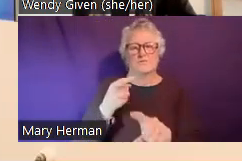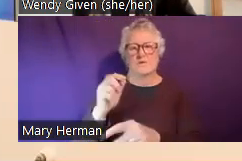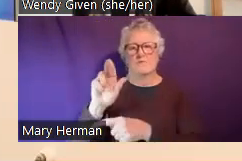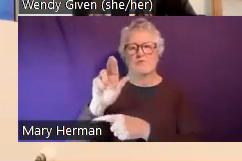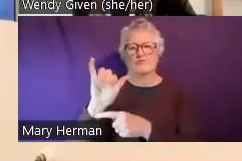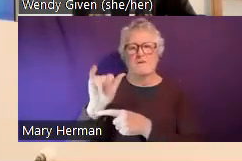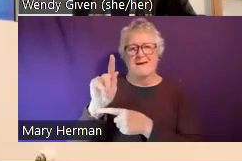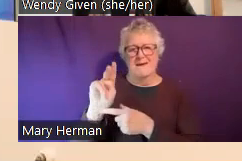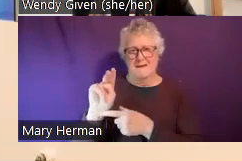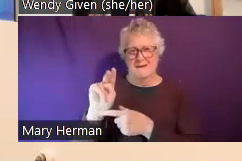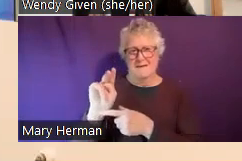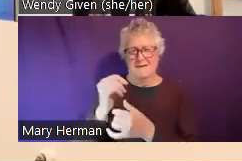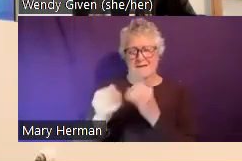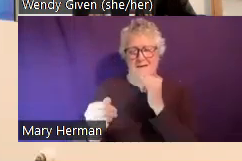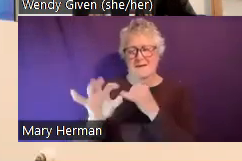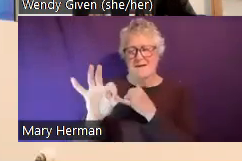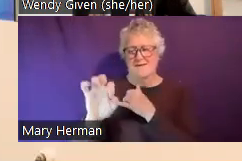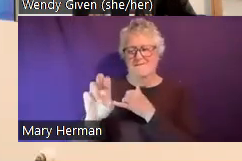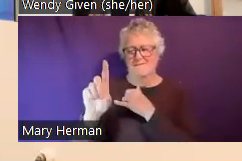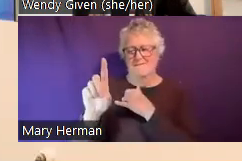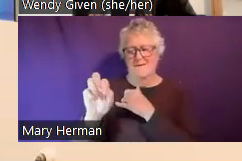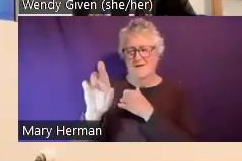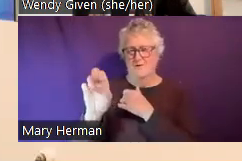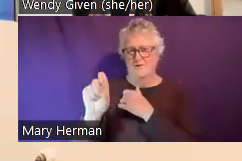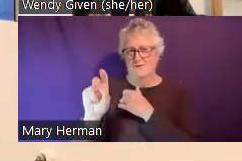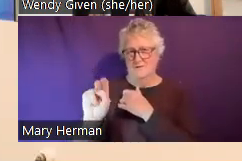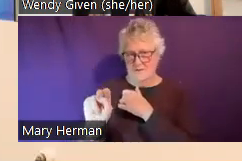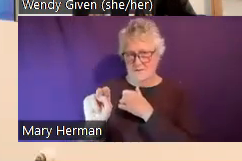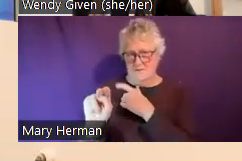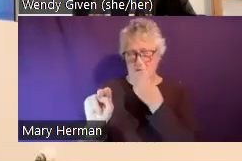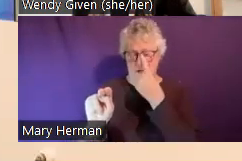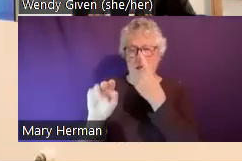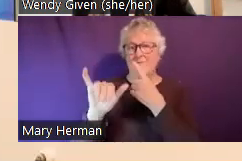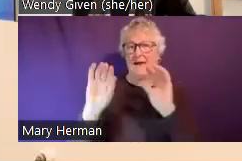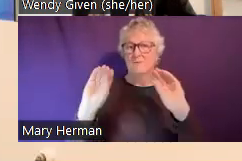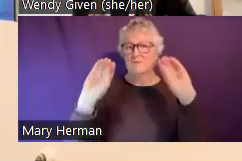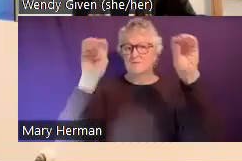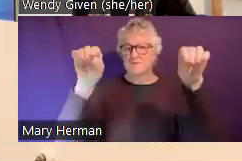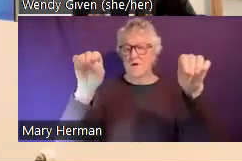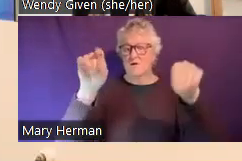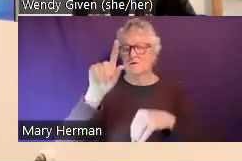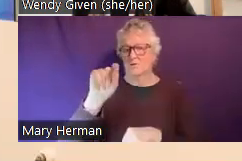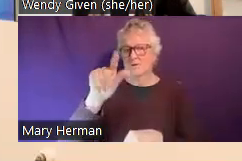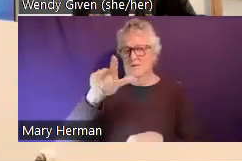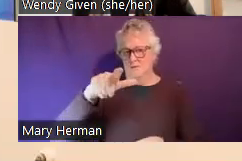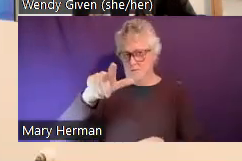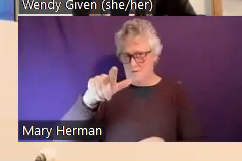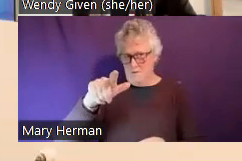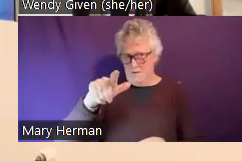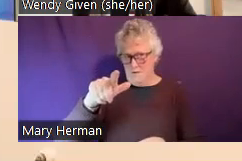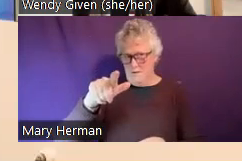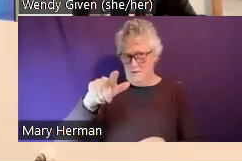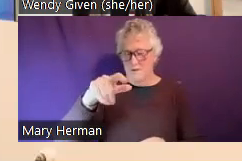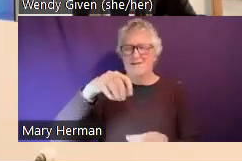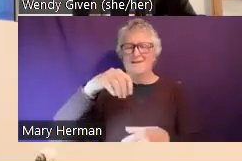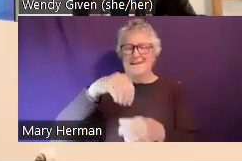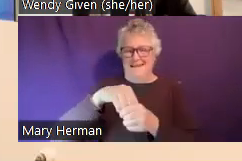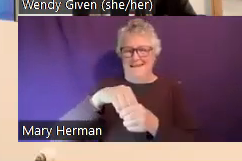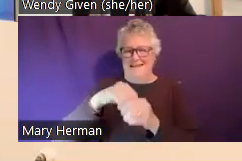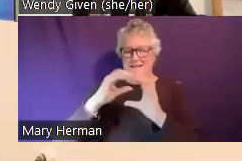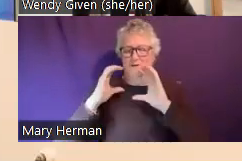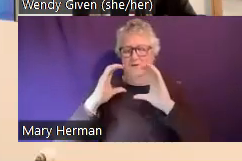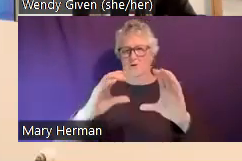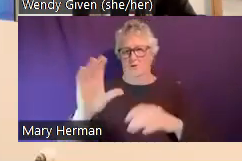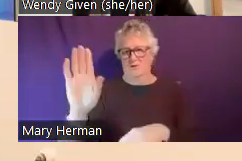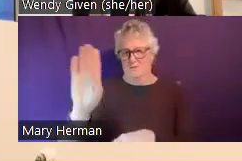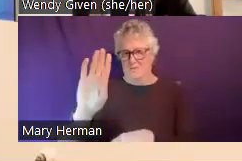from installed in 2021. This is in Concourse B. And up here in the top left, this is from the